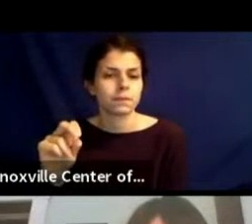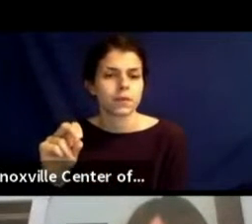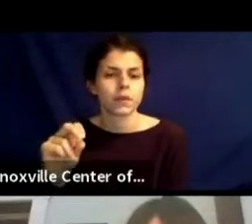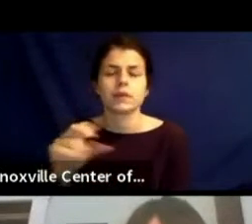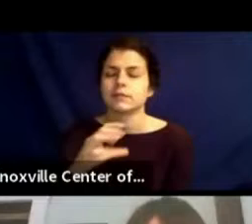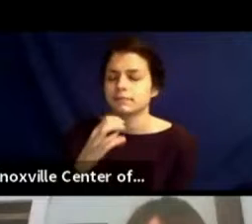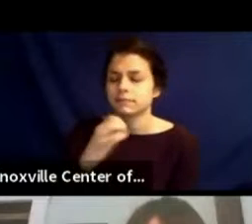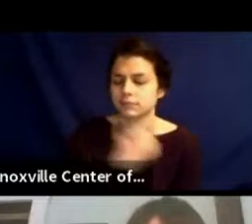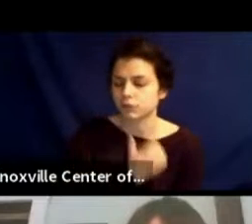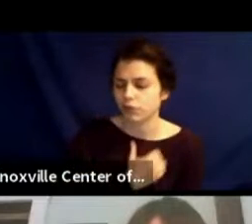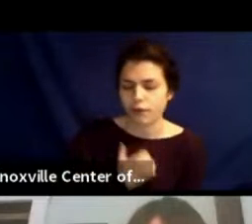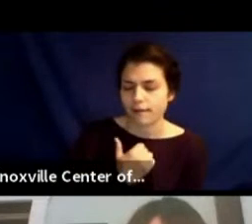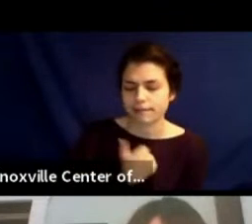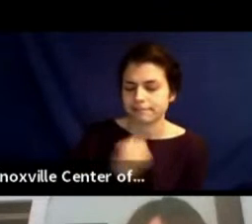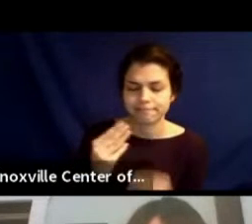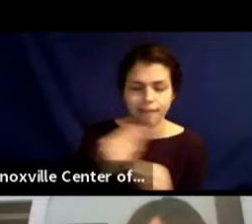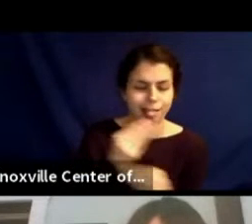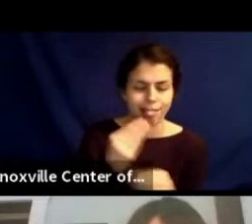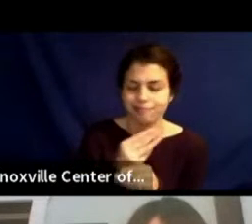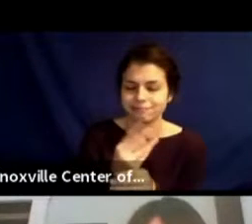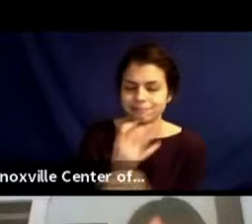I'm just doing the math wrong.